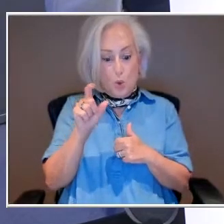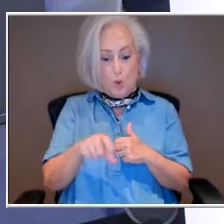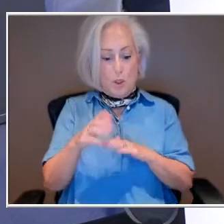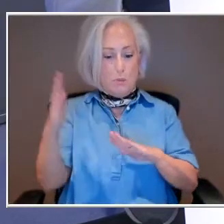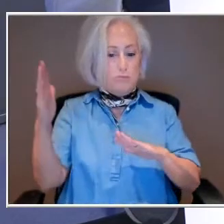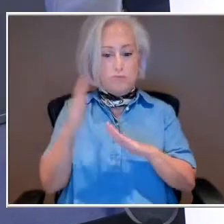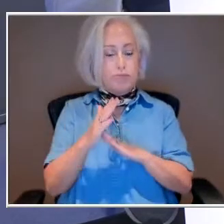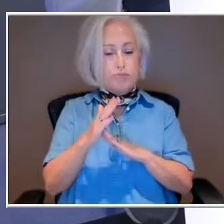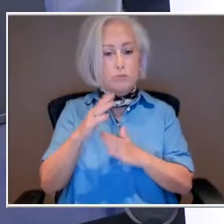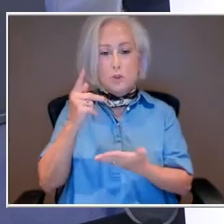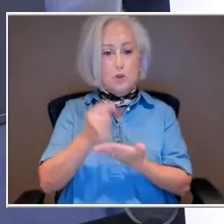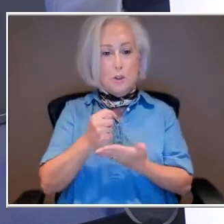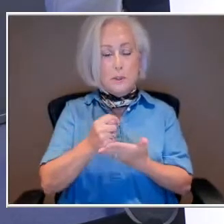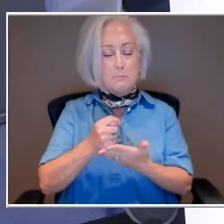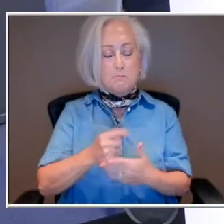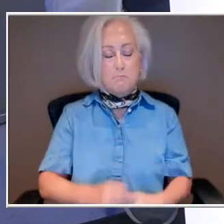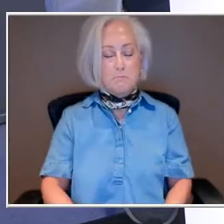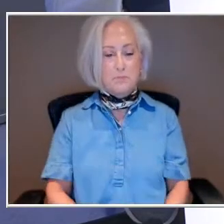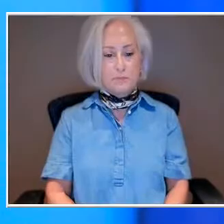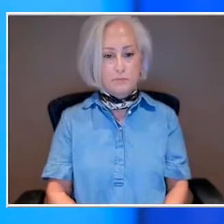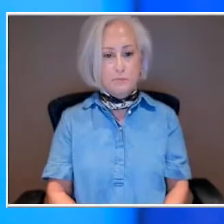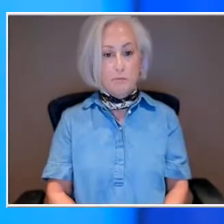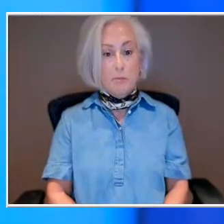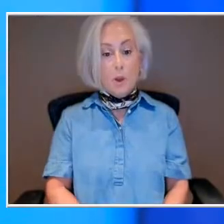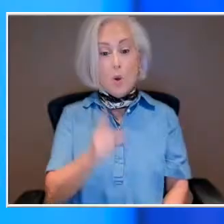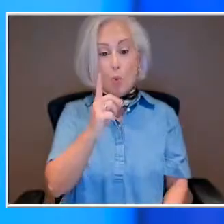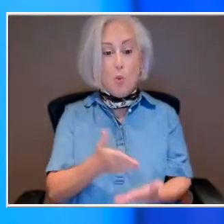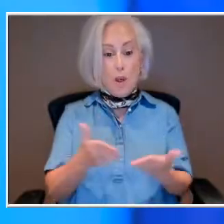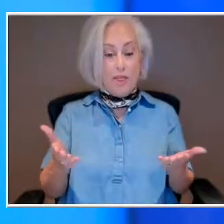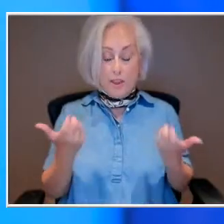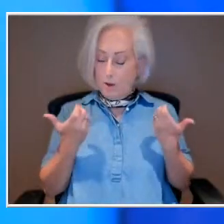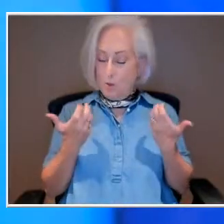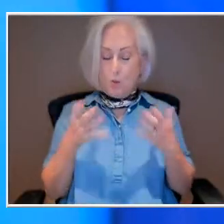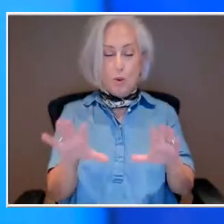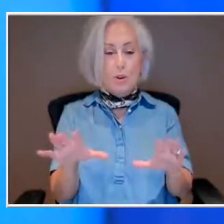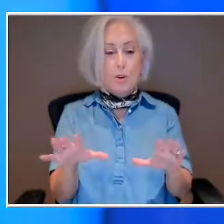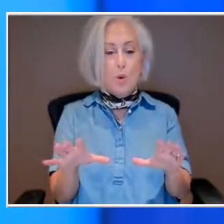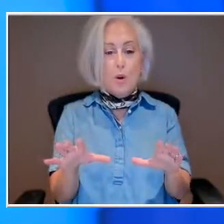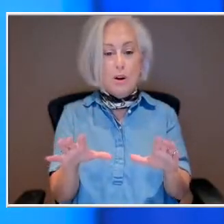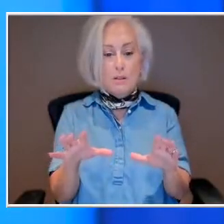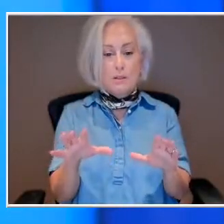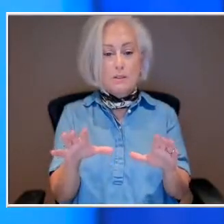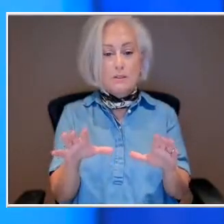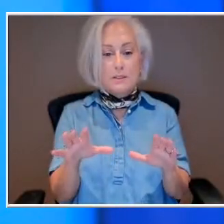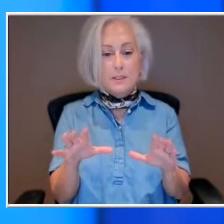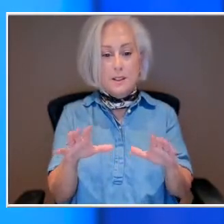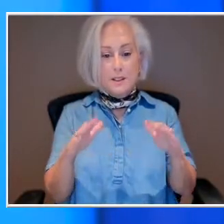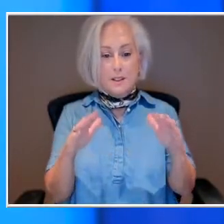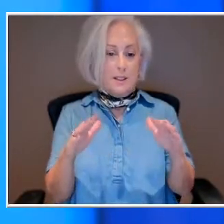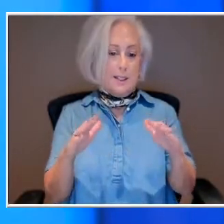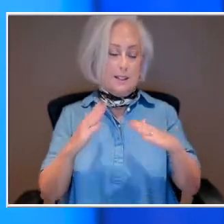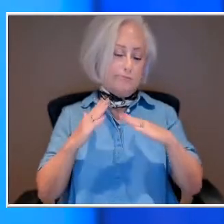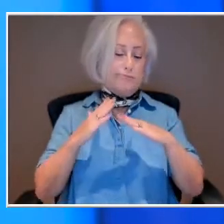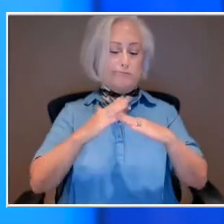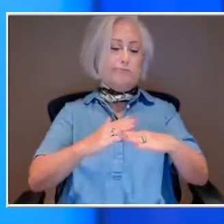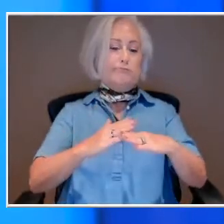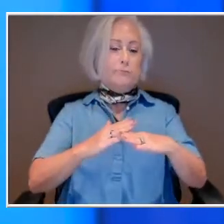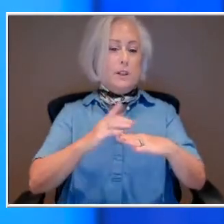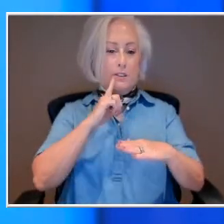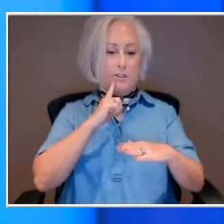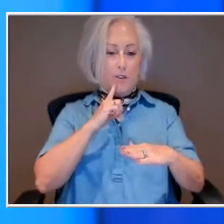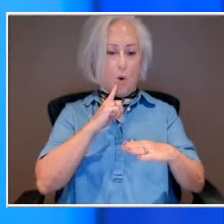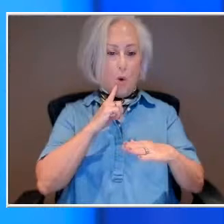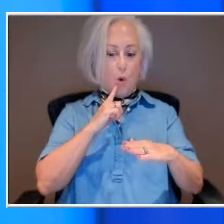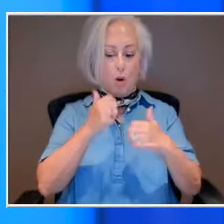treatment? Right. The one thing that we do not want is that barrier of travel, the distance,